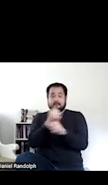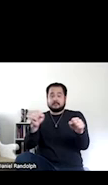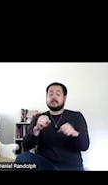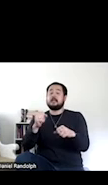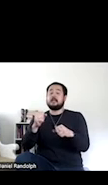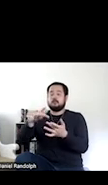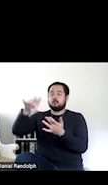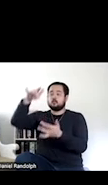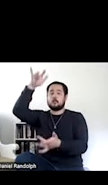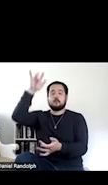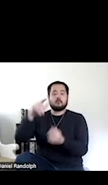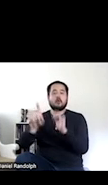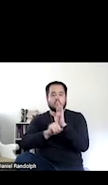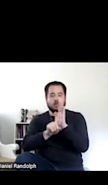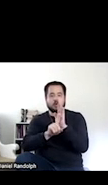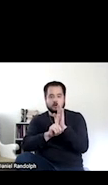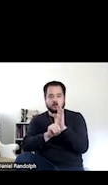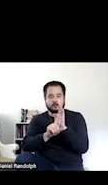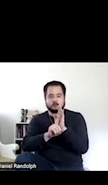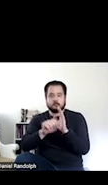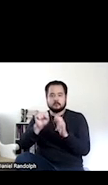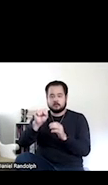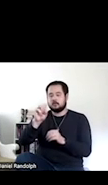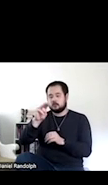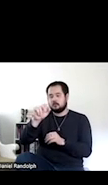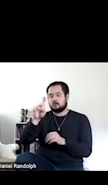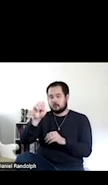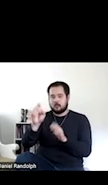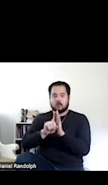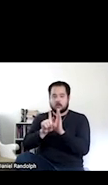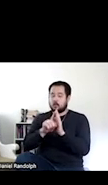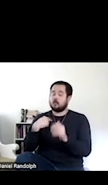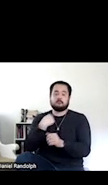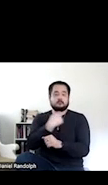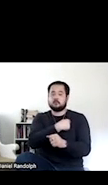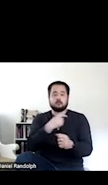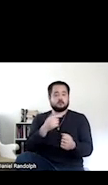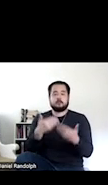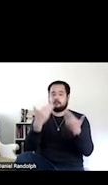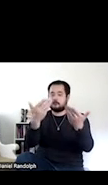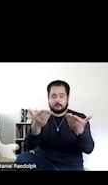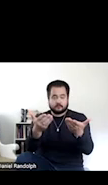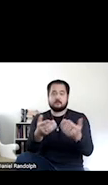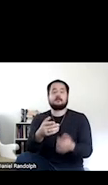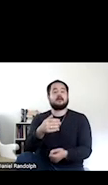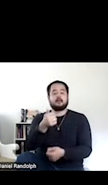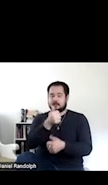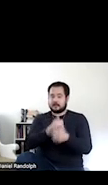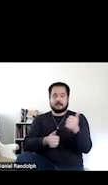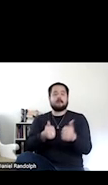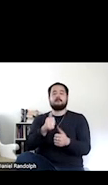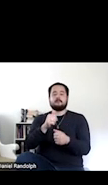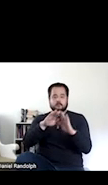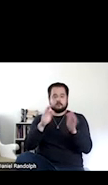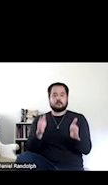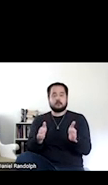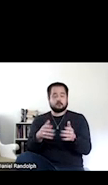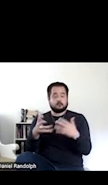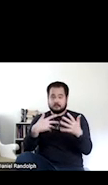install door to door in people's houses. So no matter in the state of Pennsylvania or anywhere in the United States, they can go to